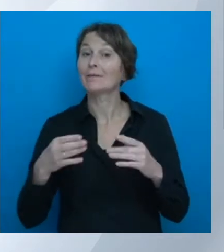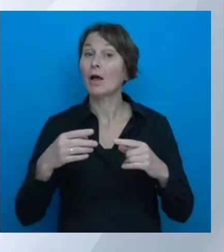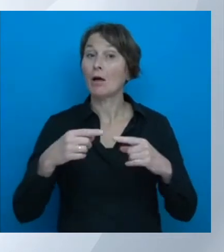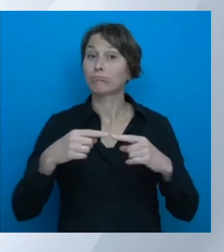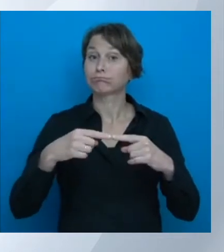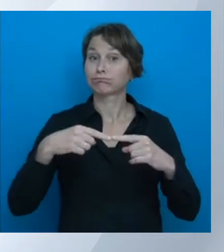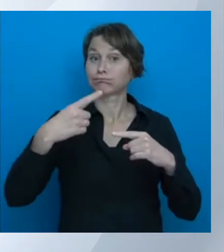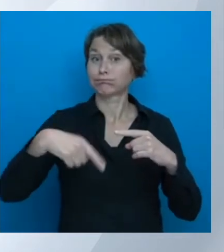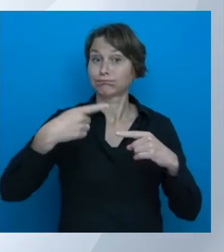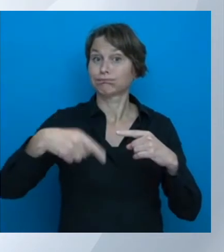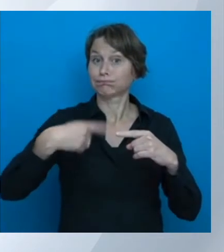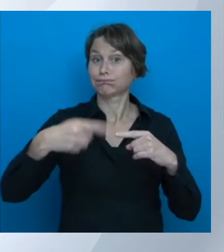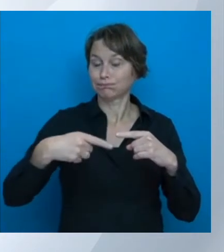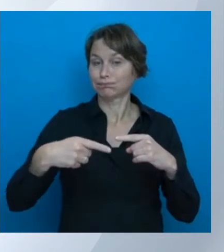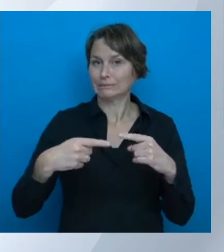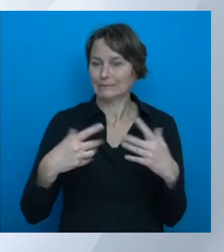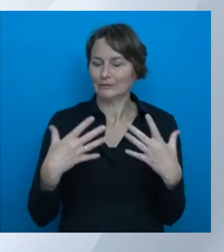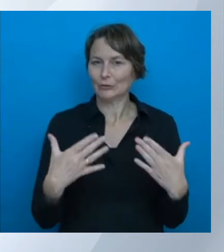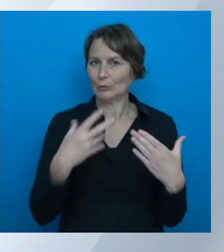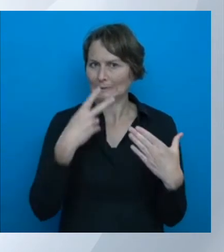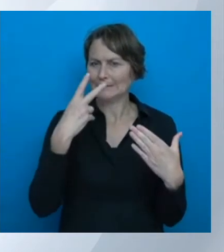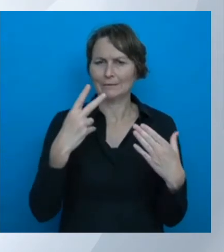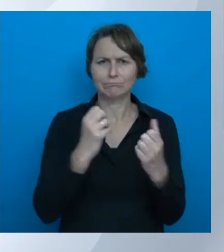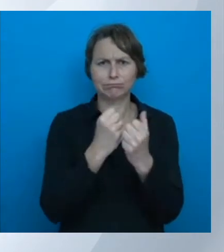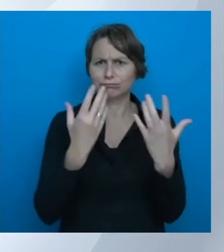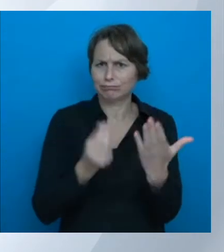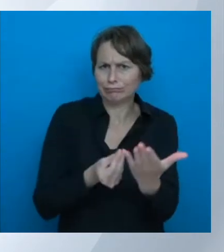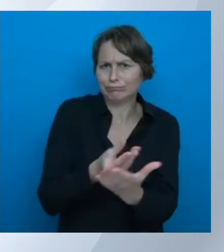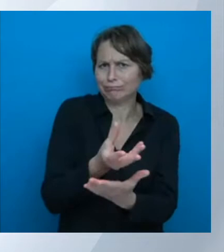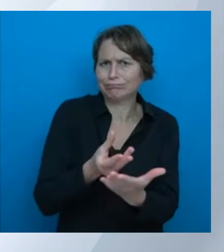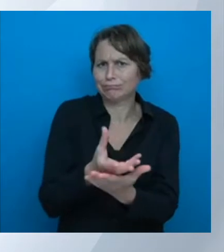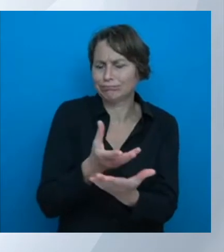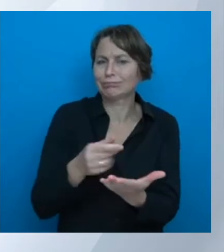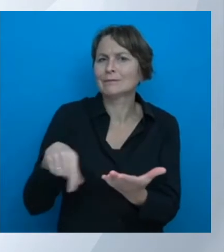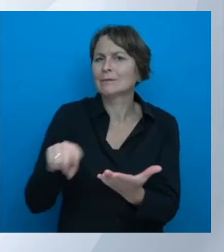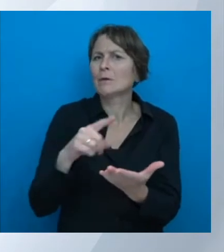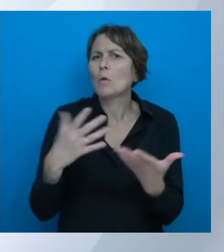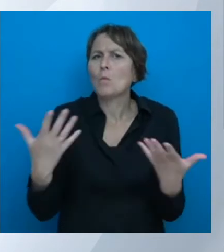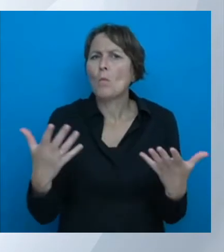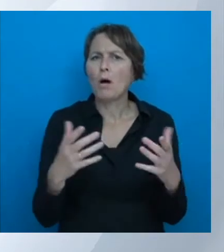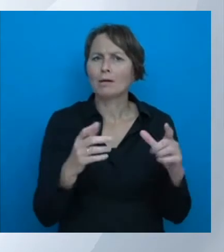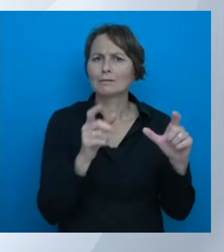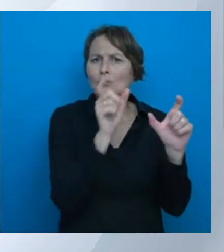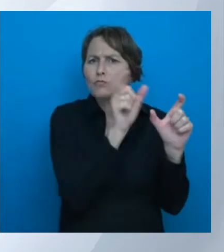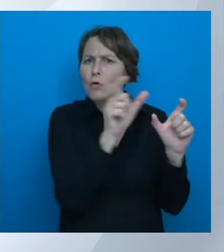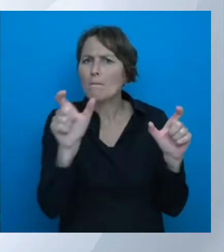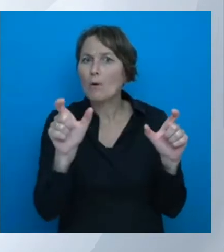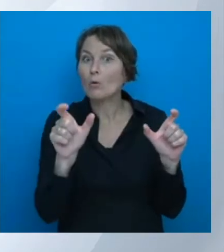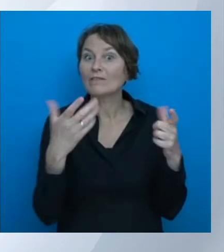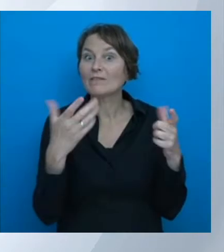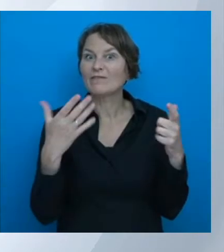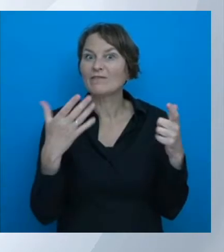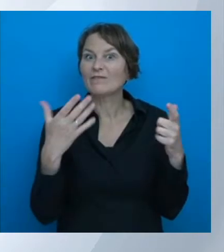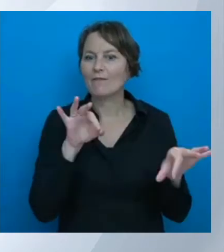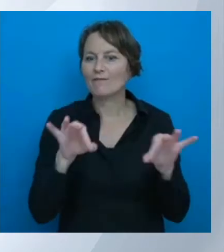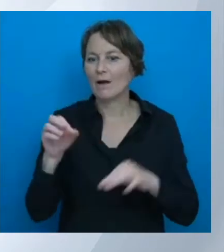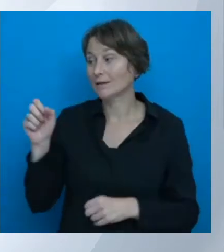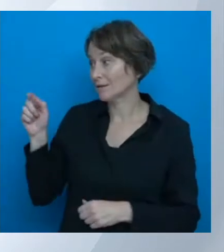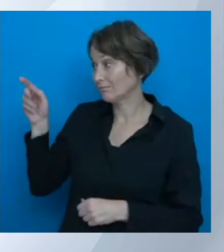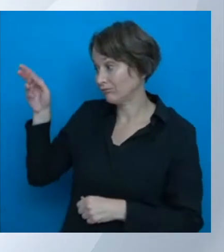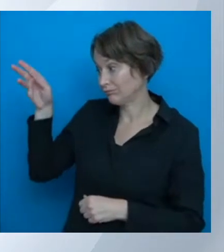It is giving you a lot of information like what kind of components it has found. So because I have